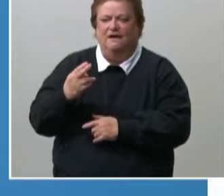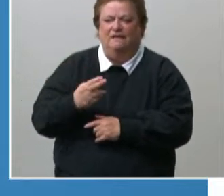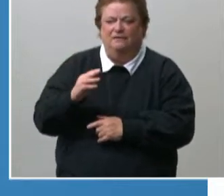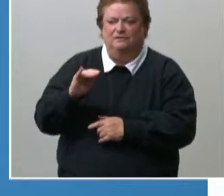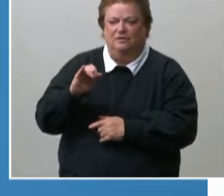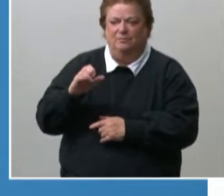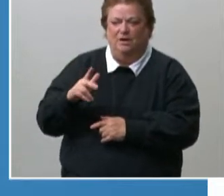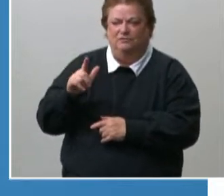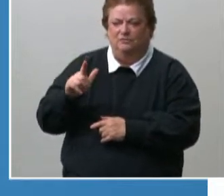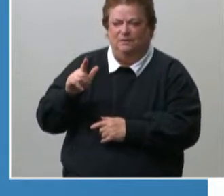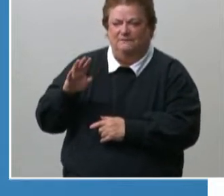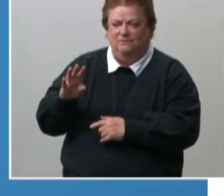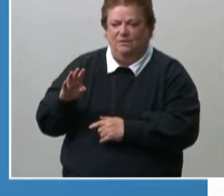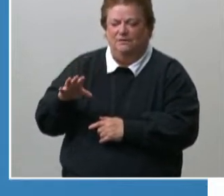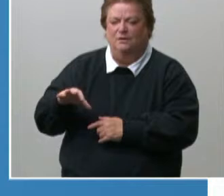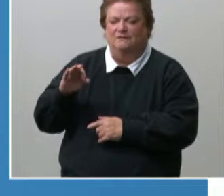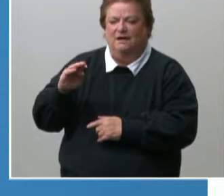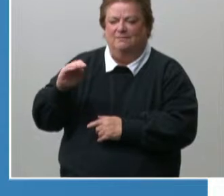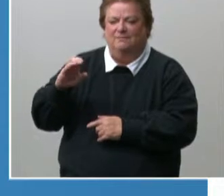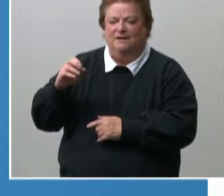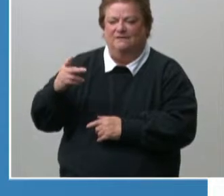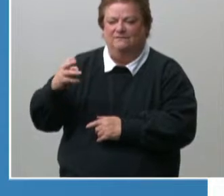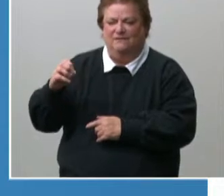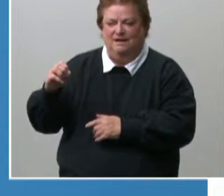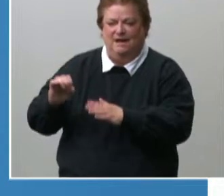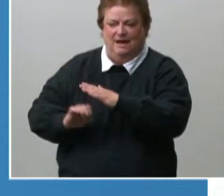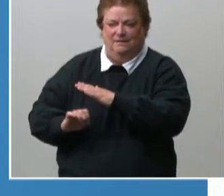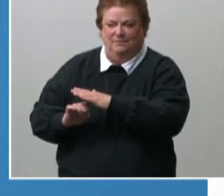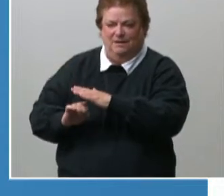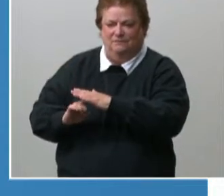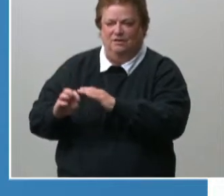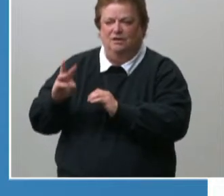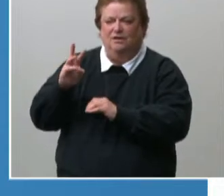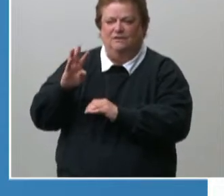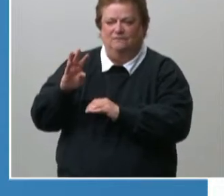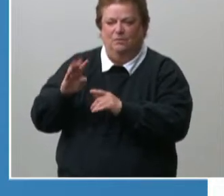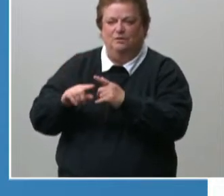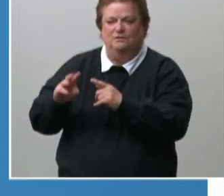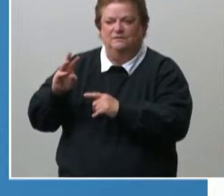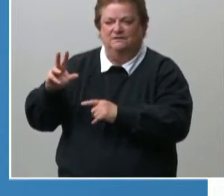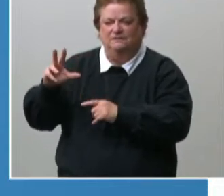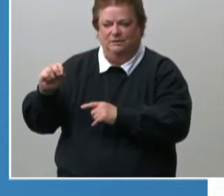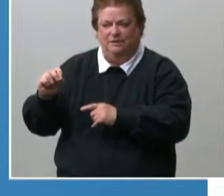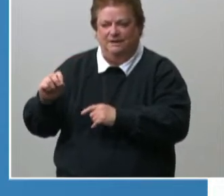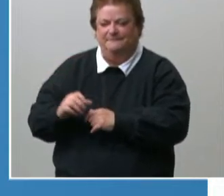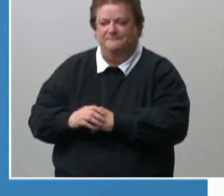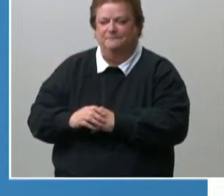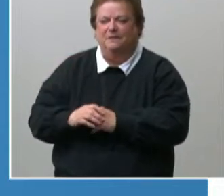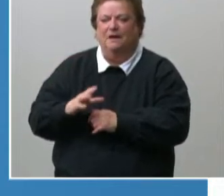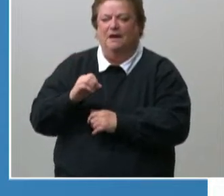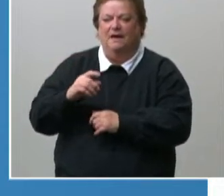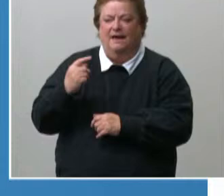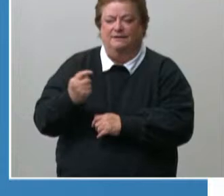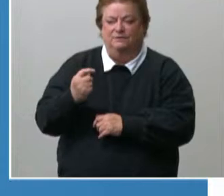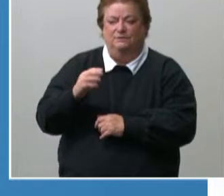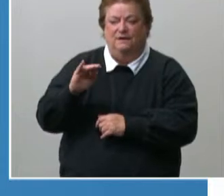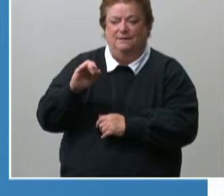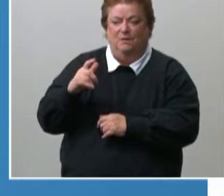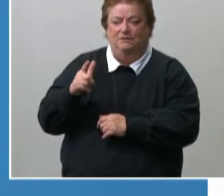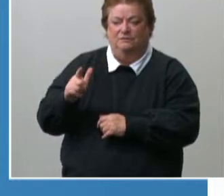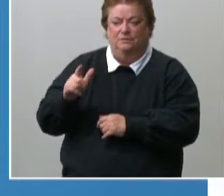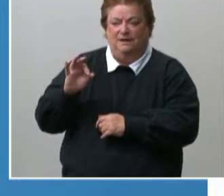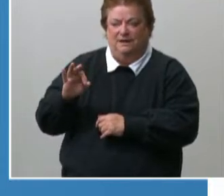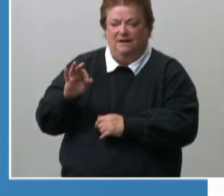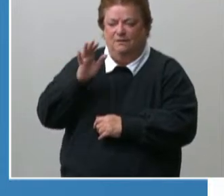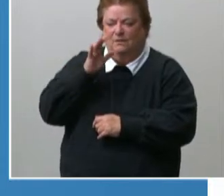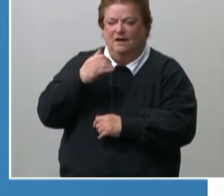Thursday, March 24th, you will find us at McPhee Elementary from 4 to 6:30. And Tuesday, March 29th,